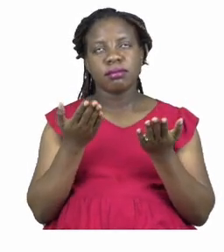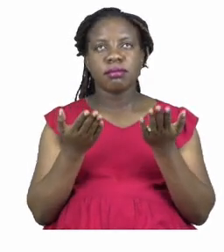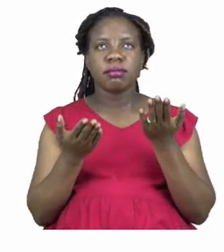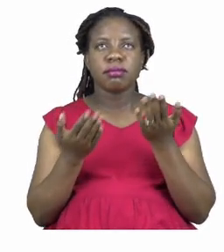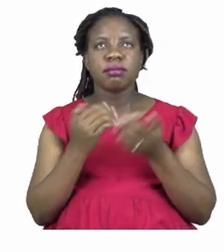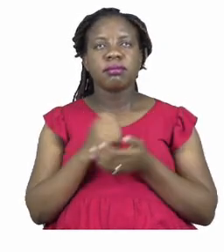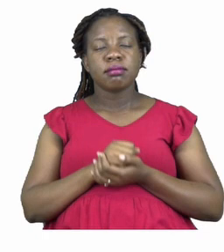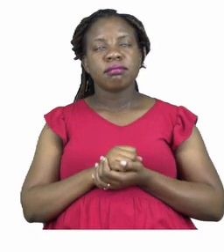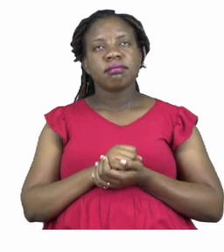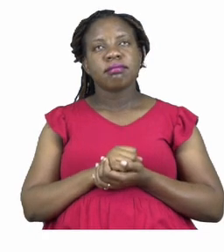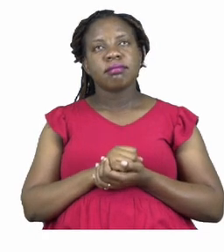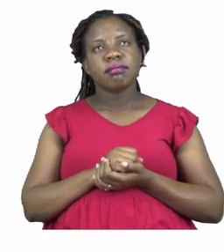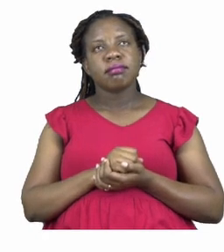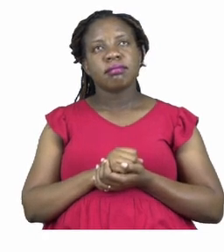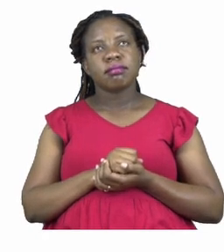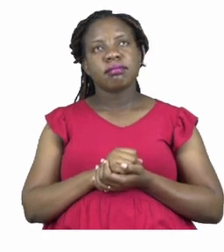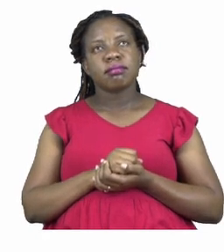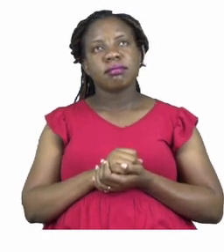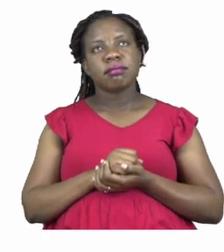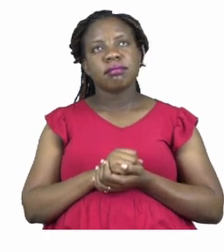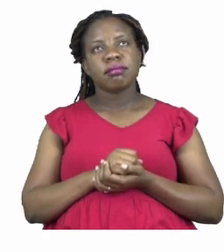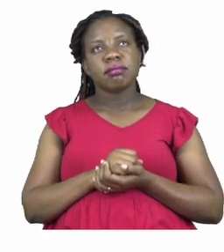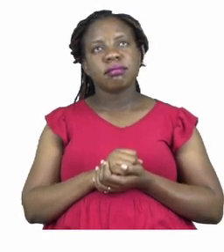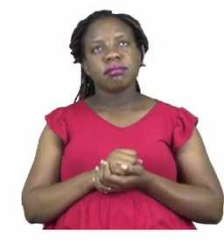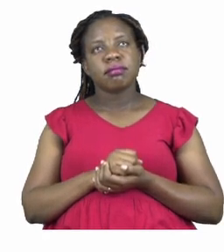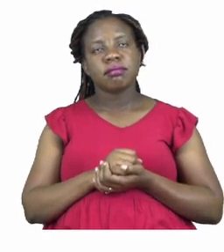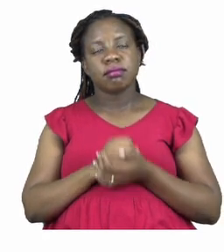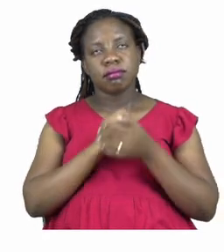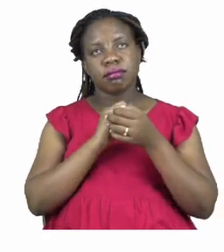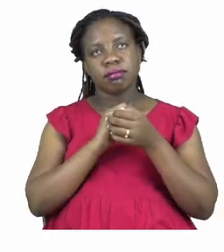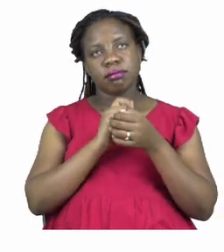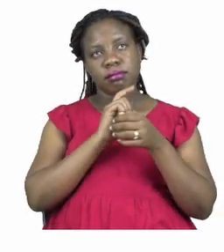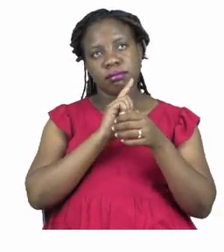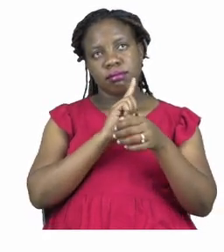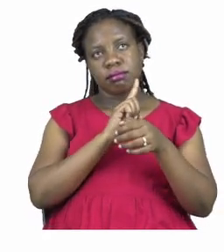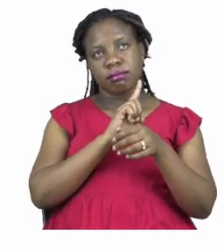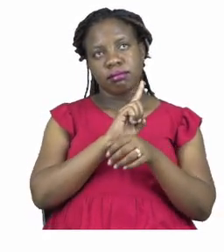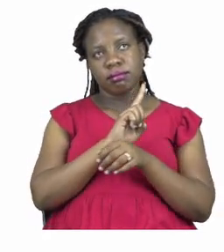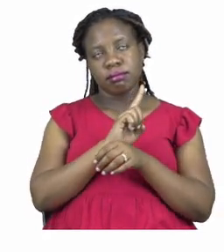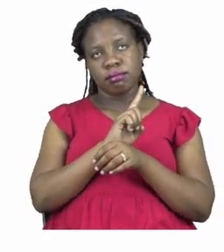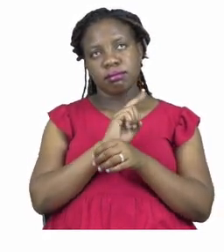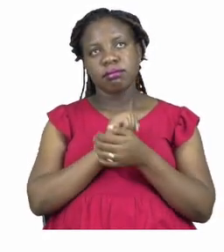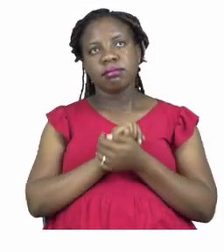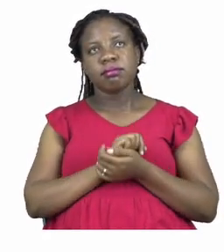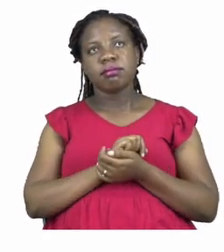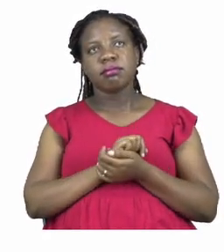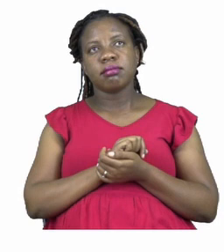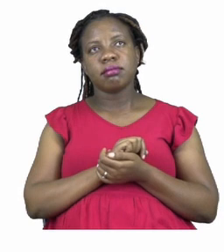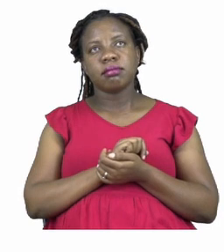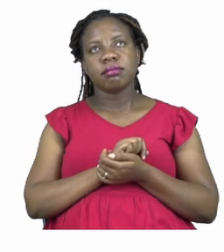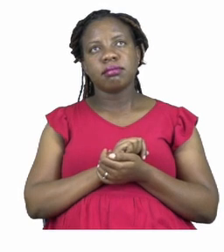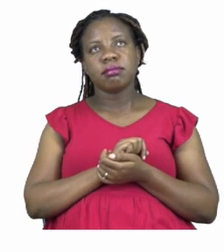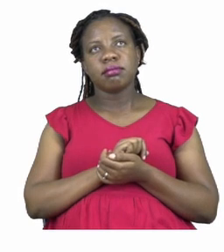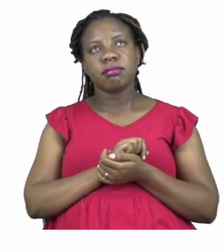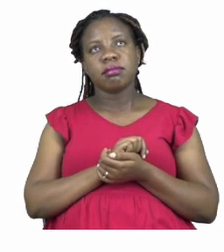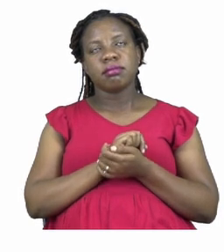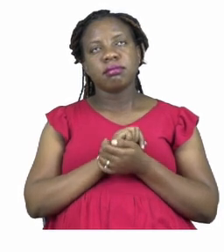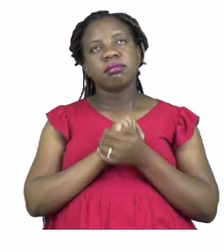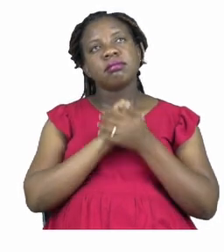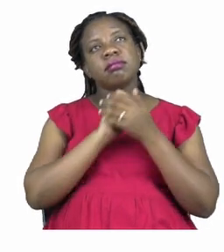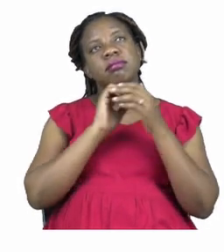This time, we are going to be doing the first one, where number 1 says, use the